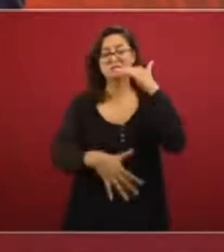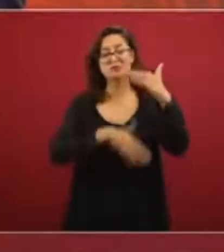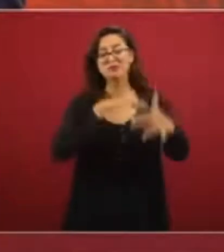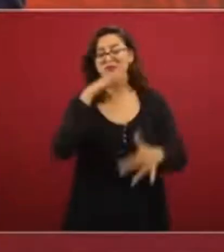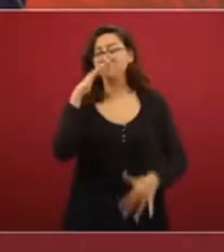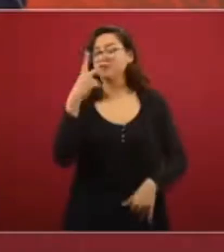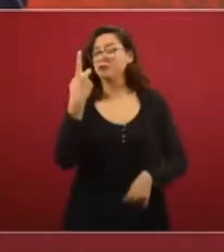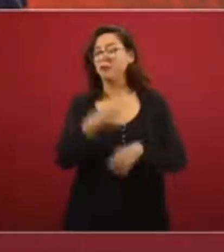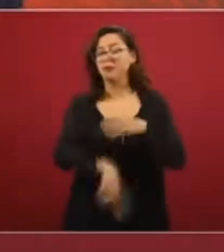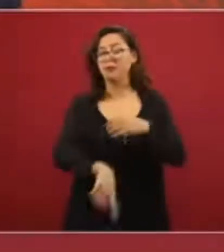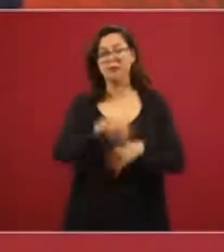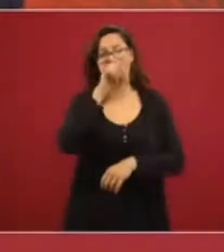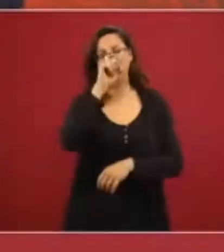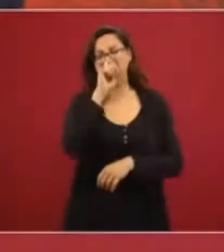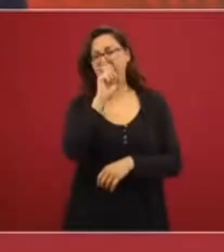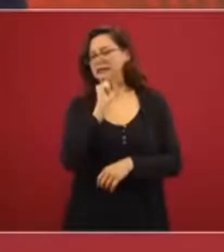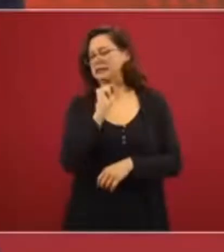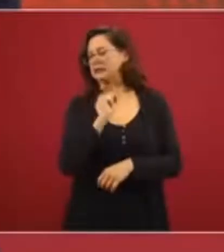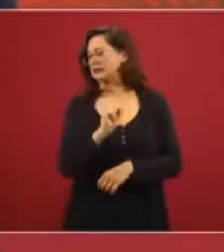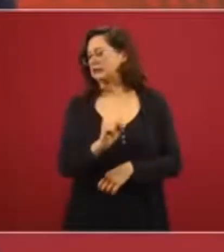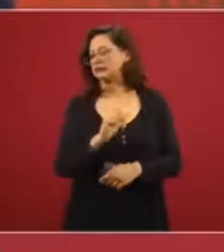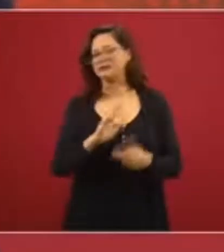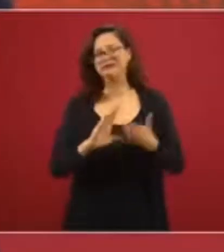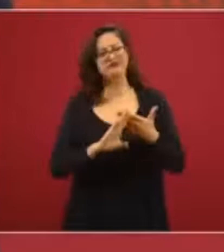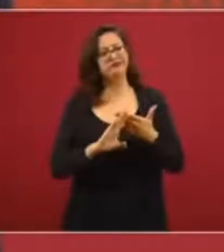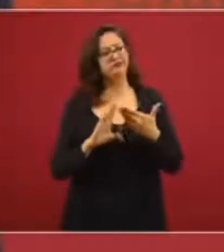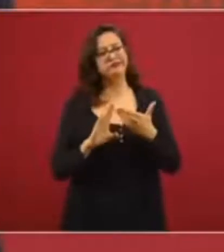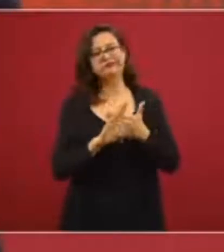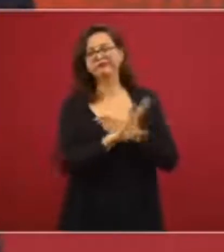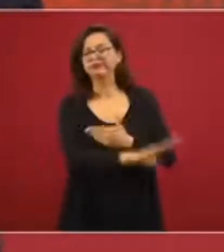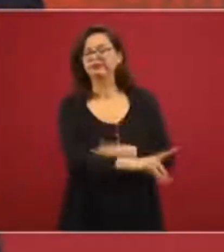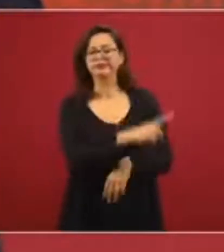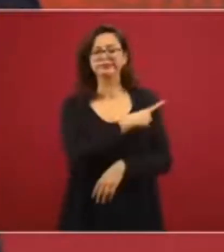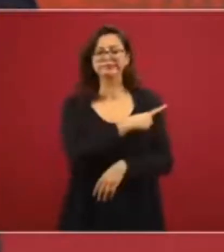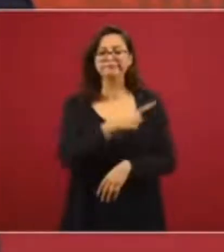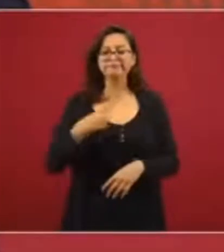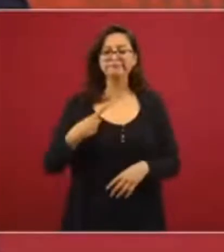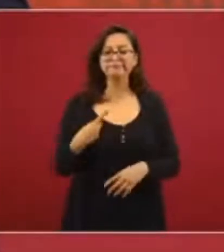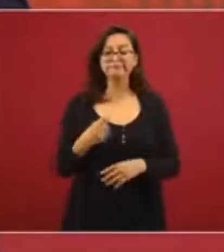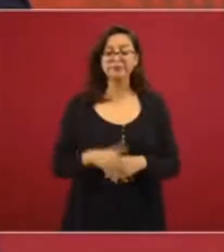corruption. Yo creo que no se había presentado